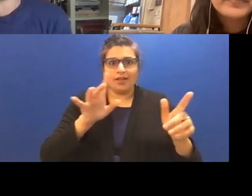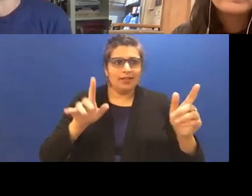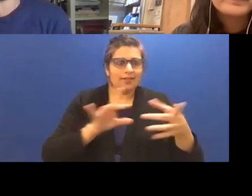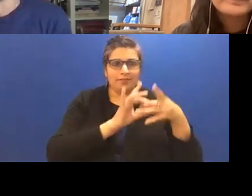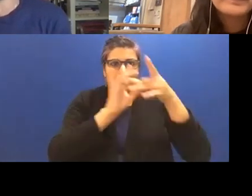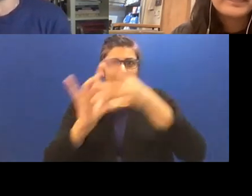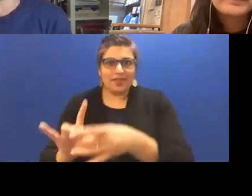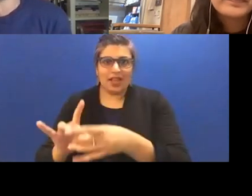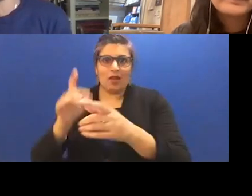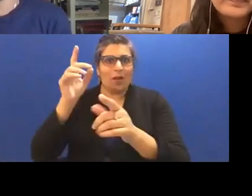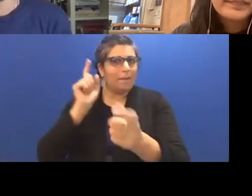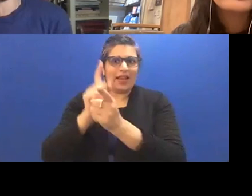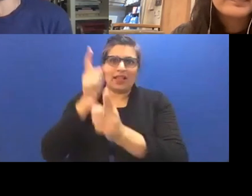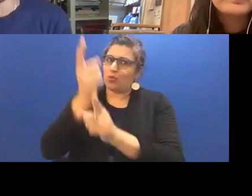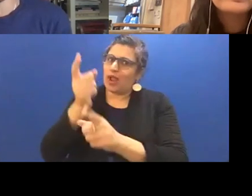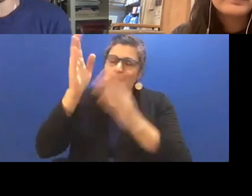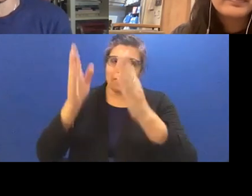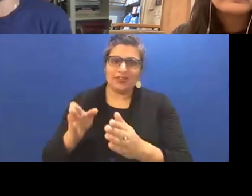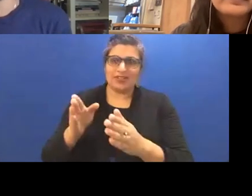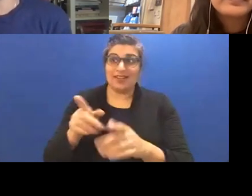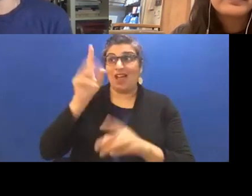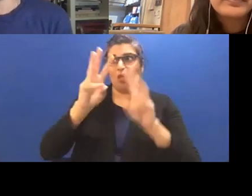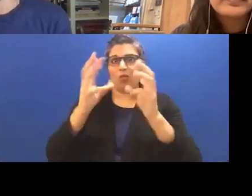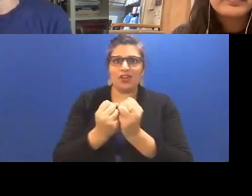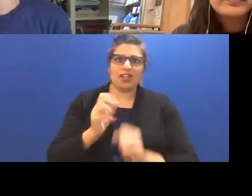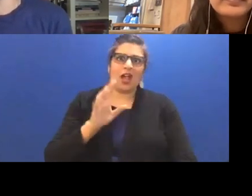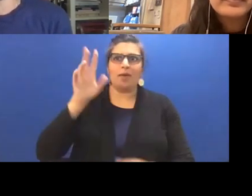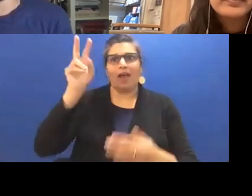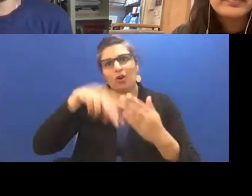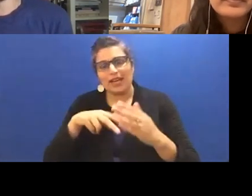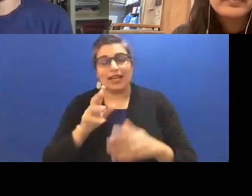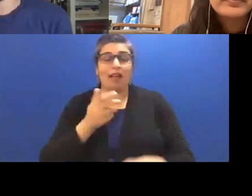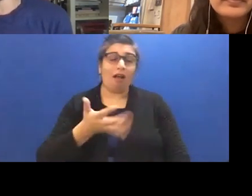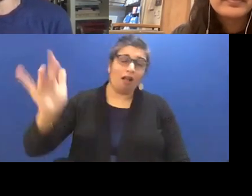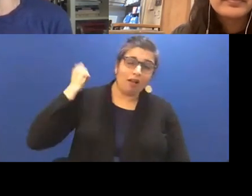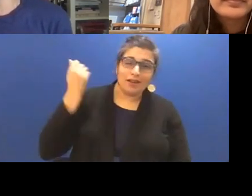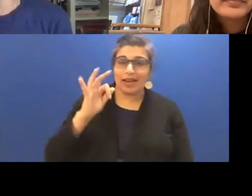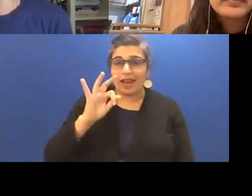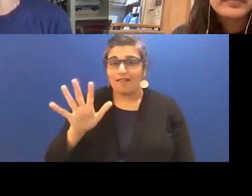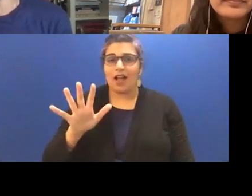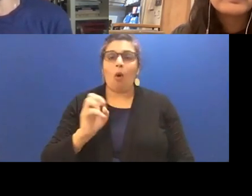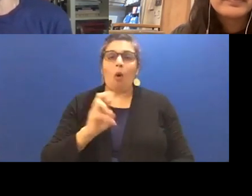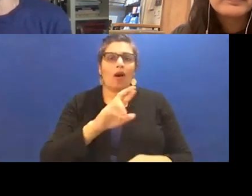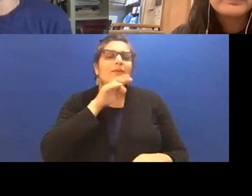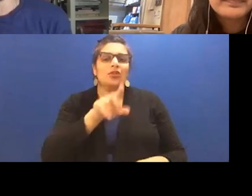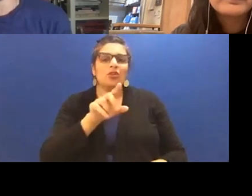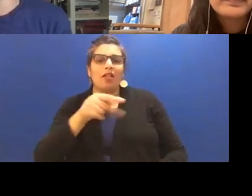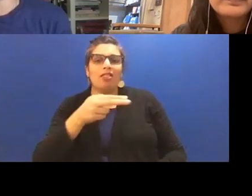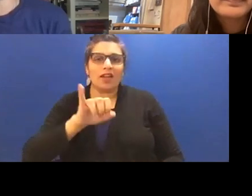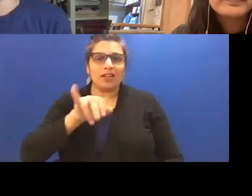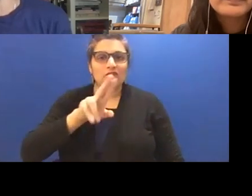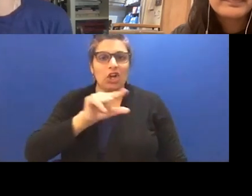at the workshop at a reading in, you know, 1995. Or I'm sure the Juggernaut has connected so many people